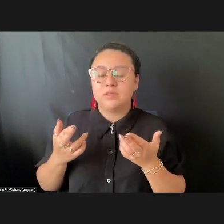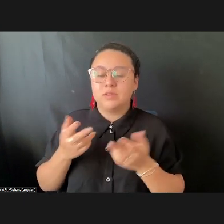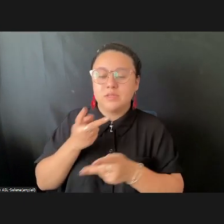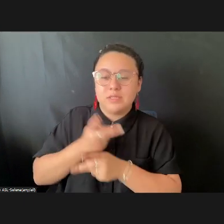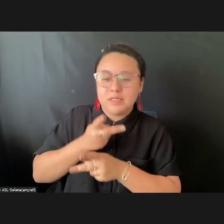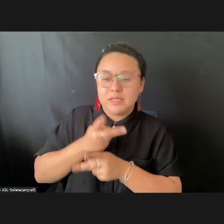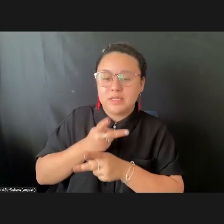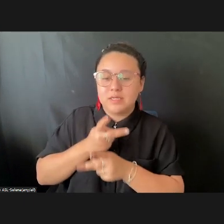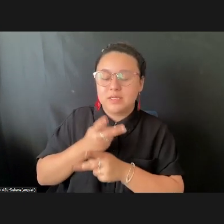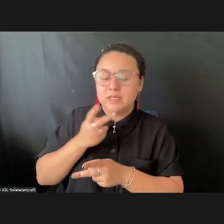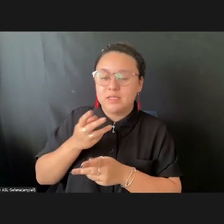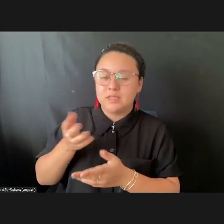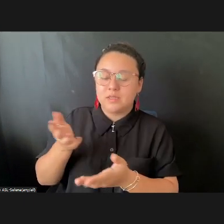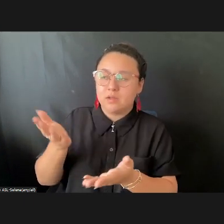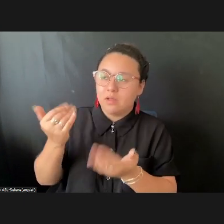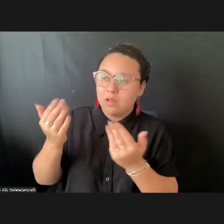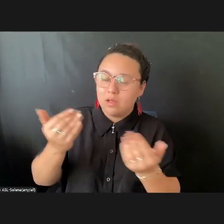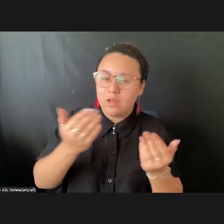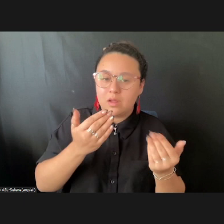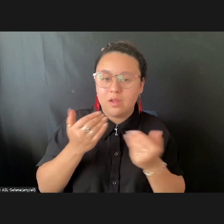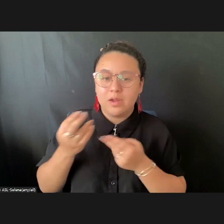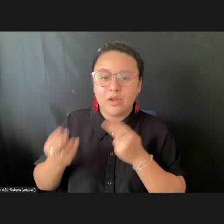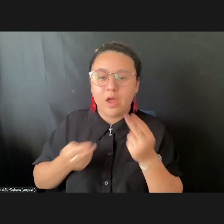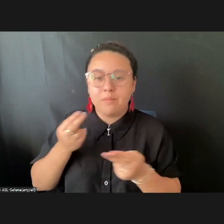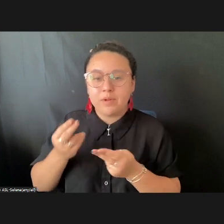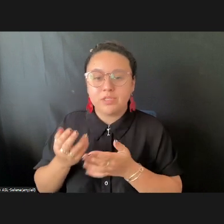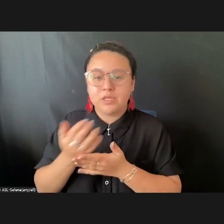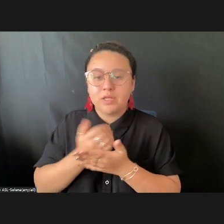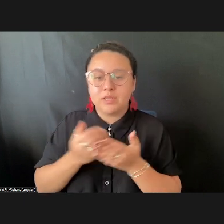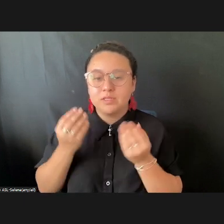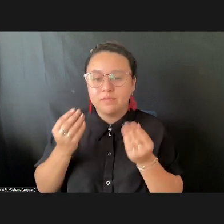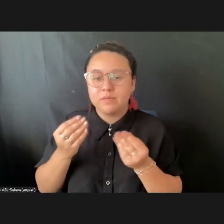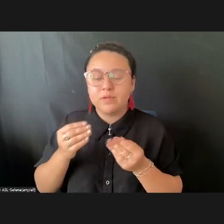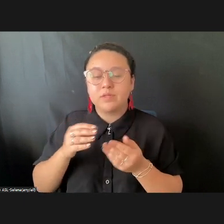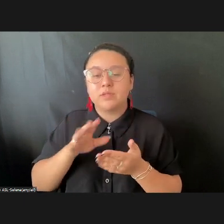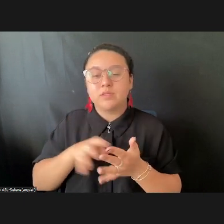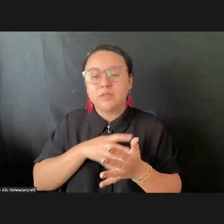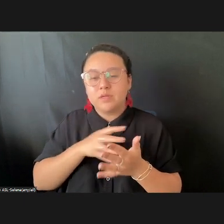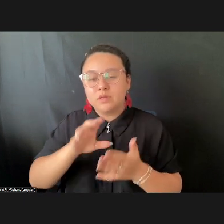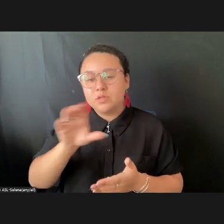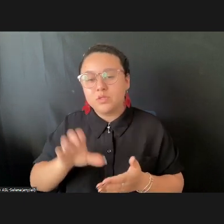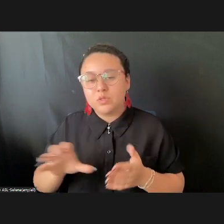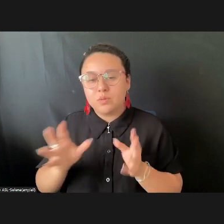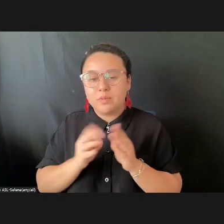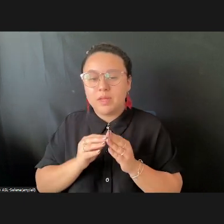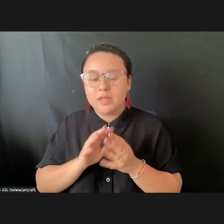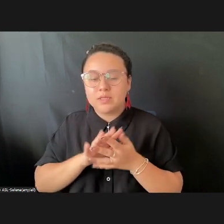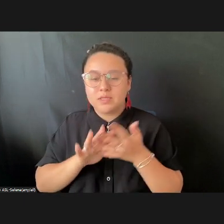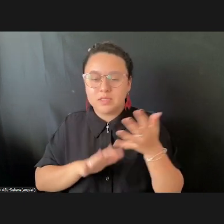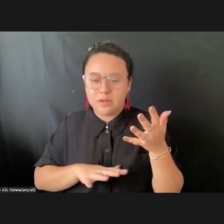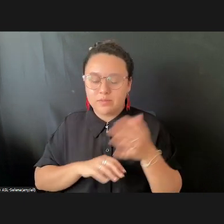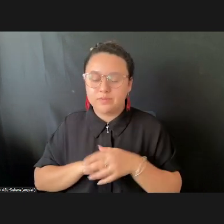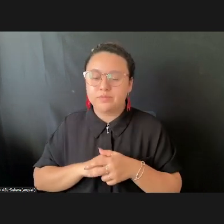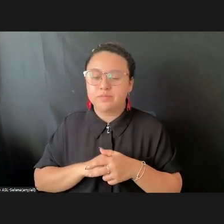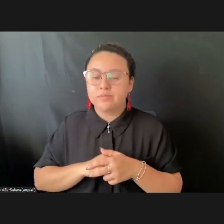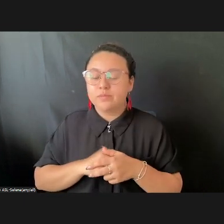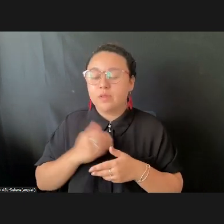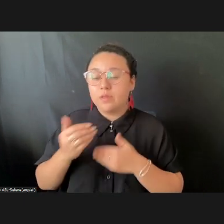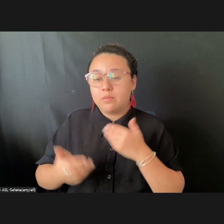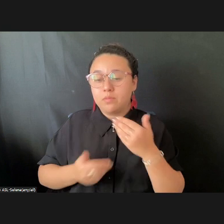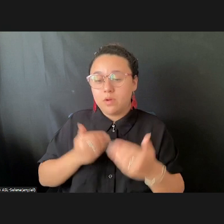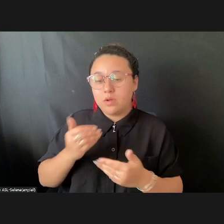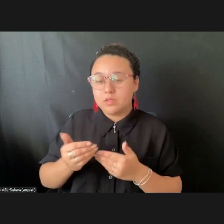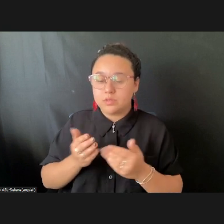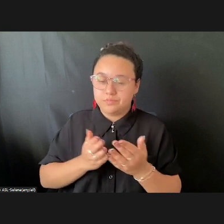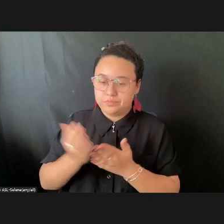soliciting nominations, gathering information, scheduling Zoom meetings, etc. I have to say that the process was